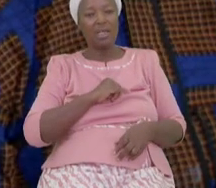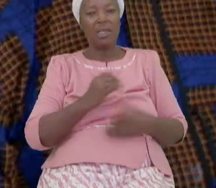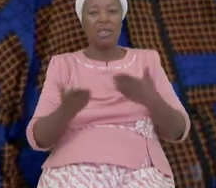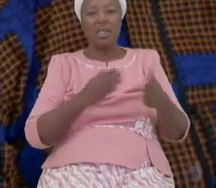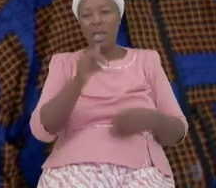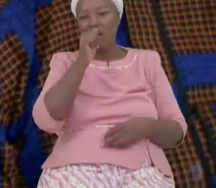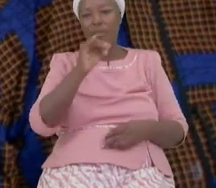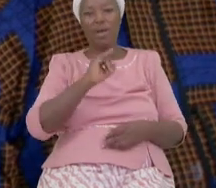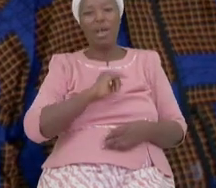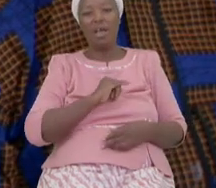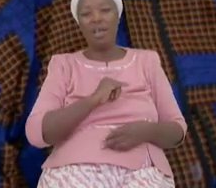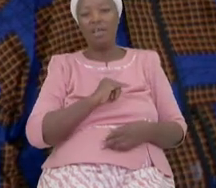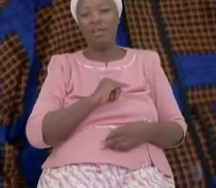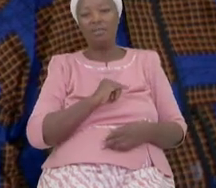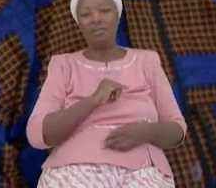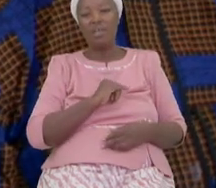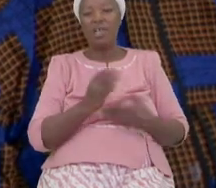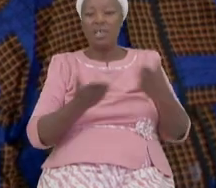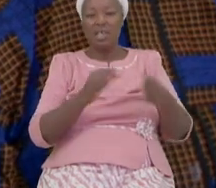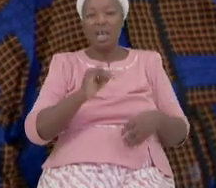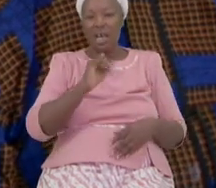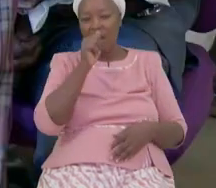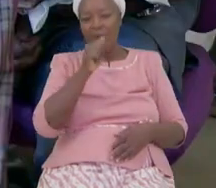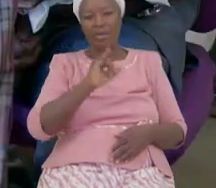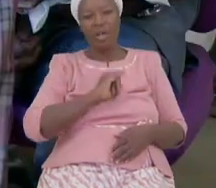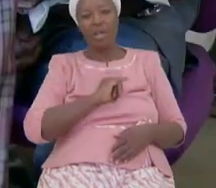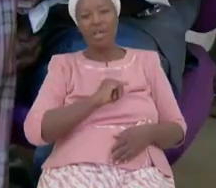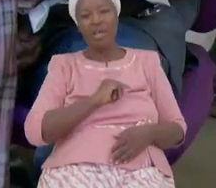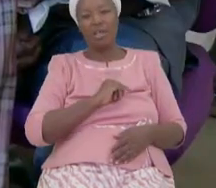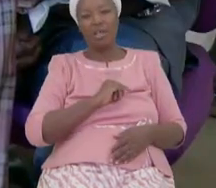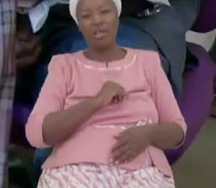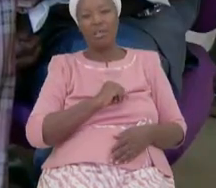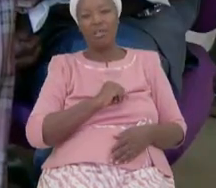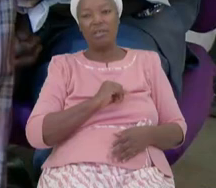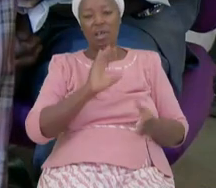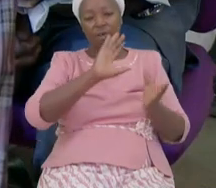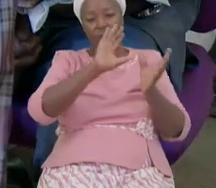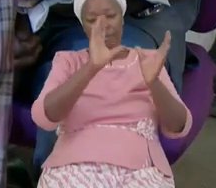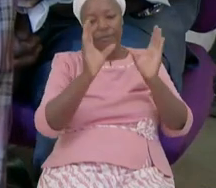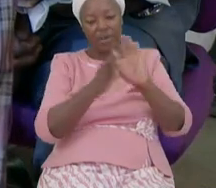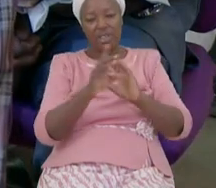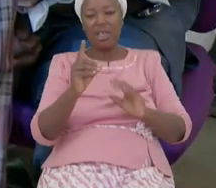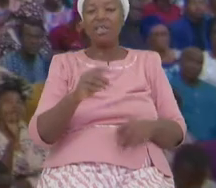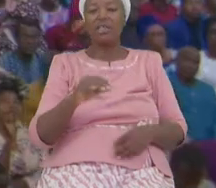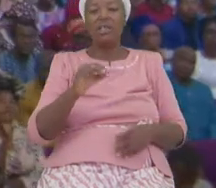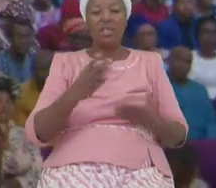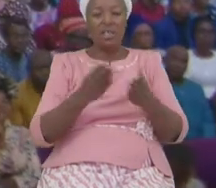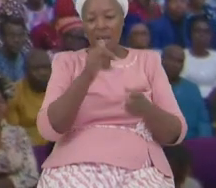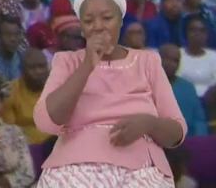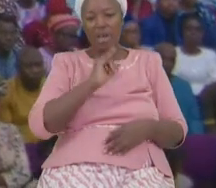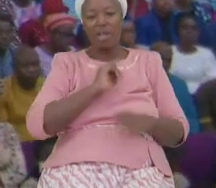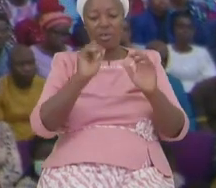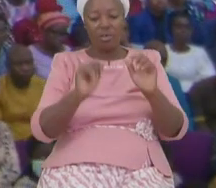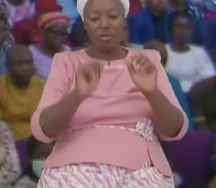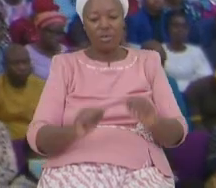here am I, here am I. Converted, here am I. Consecrated, here